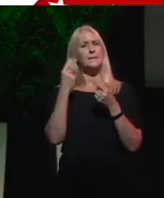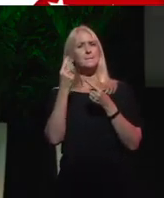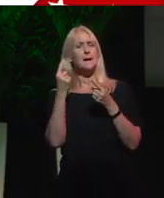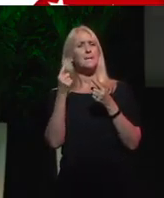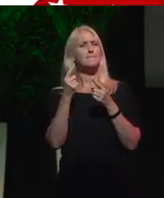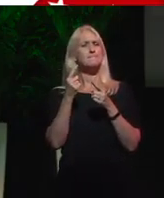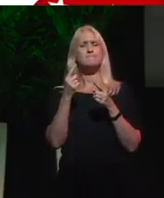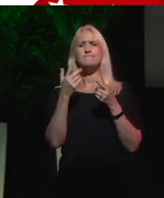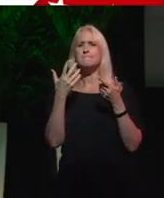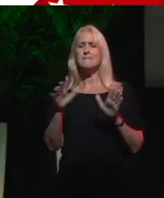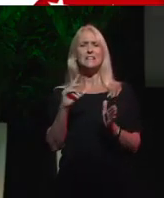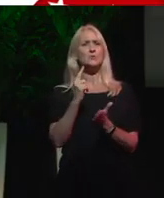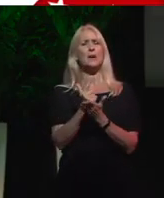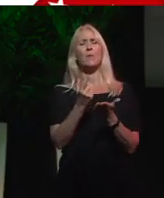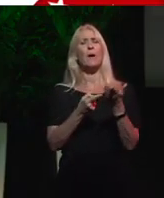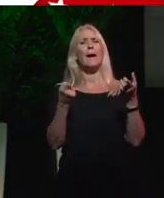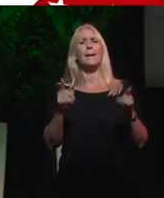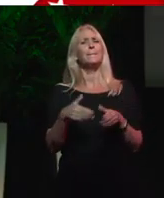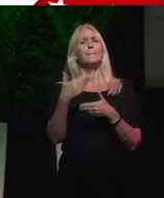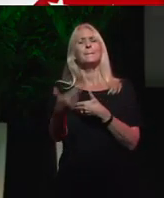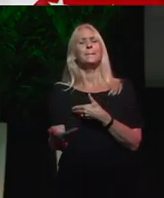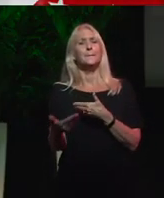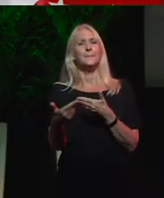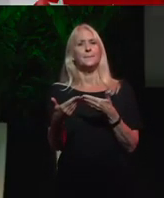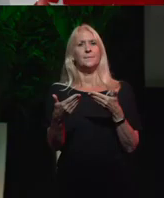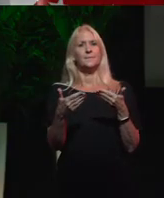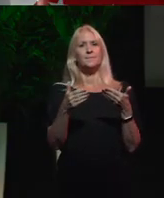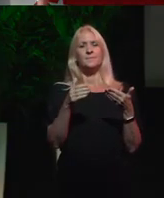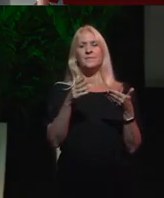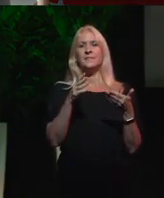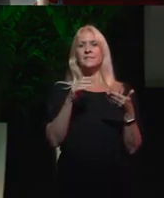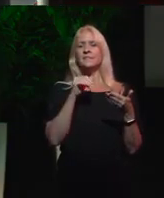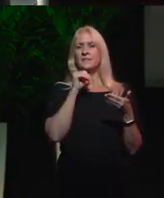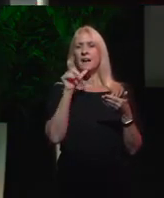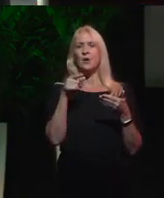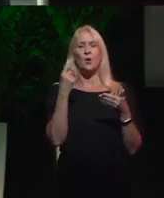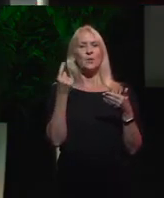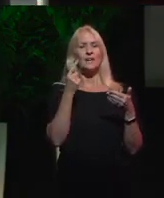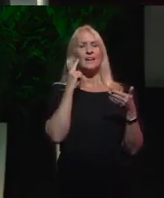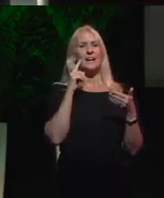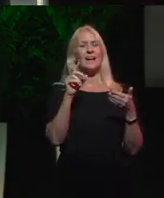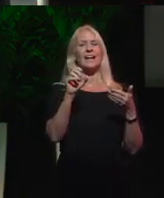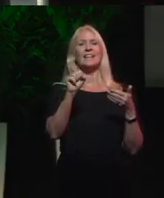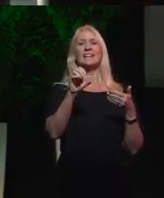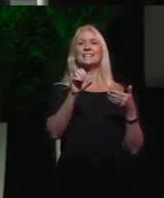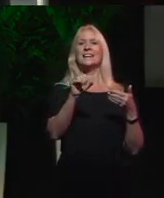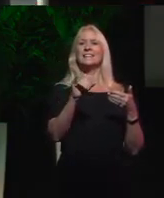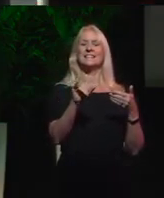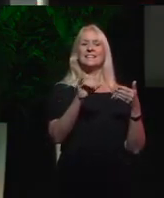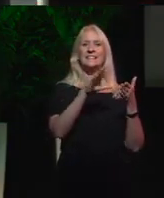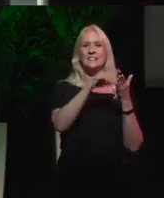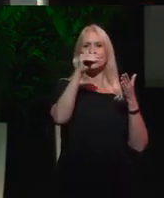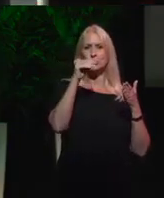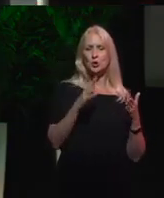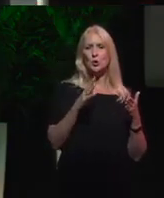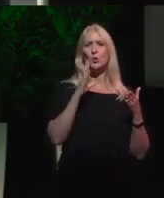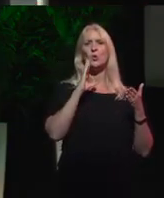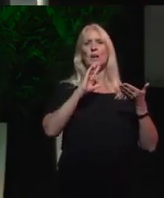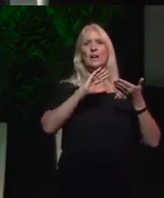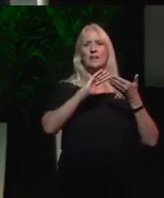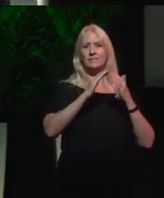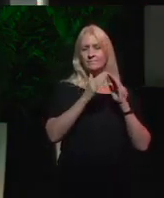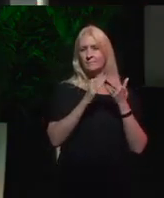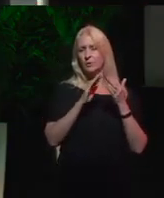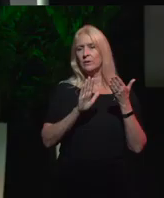even beyond the questions that our Community College Survey of Student Engagement, also known as the CESE, Graduate Alumni Survey, and Matriculating